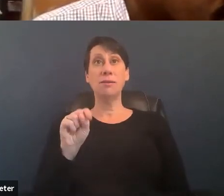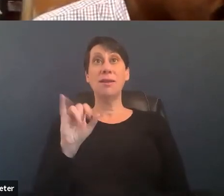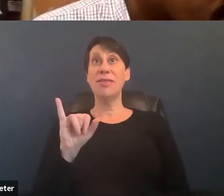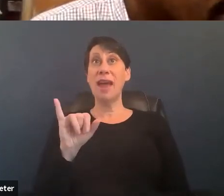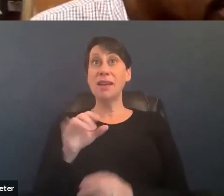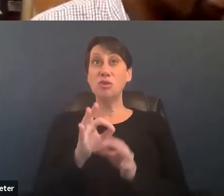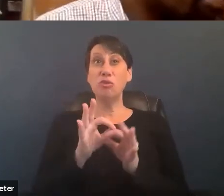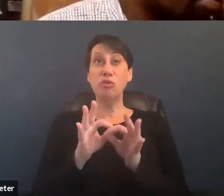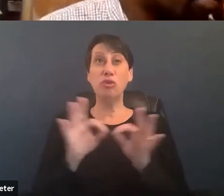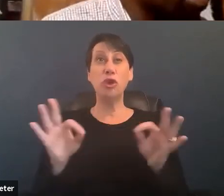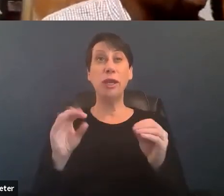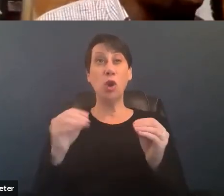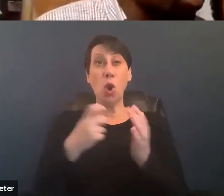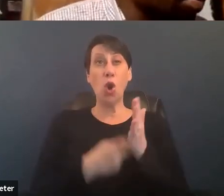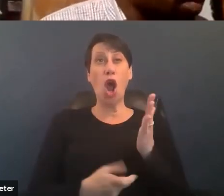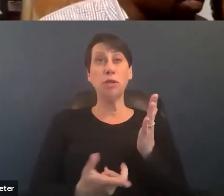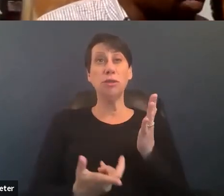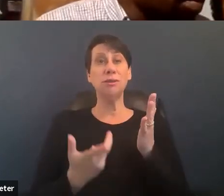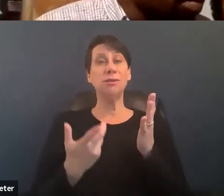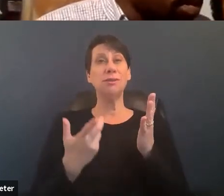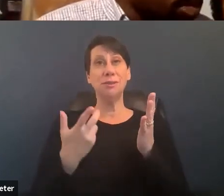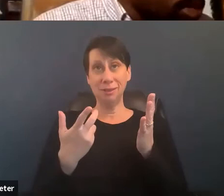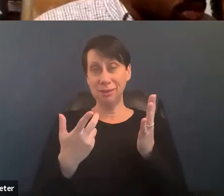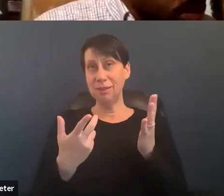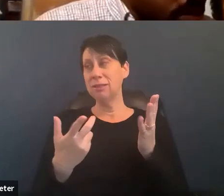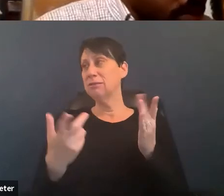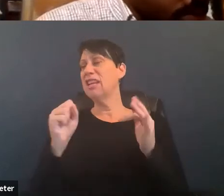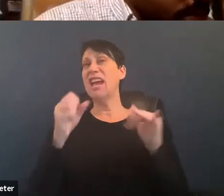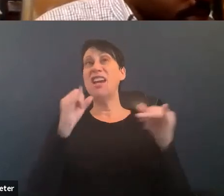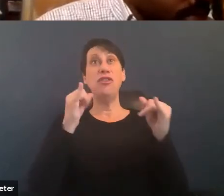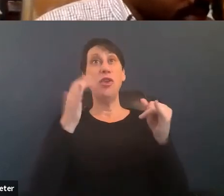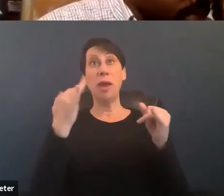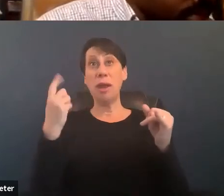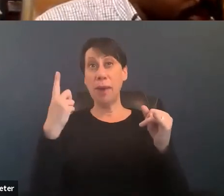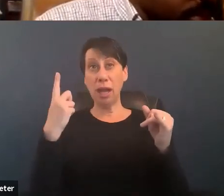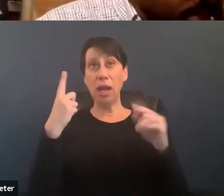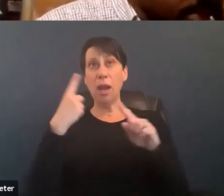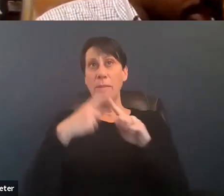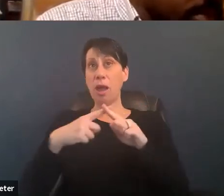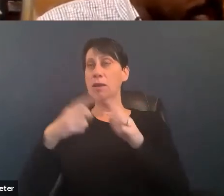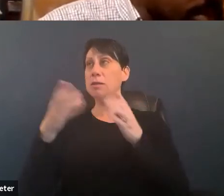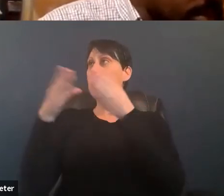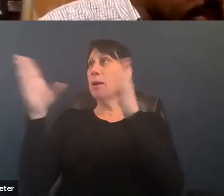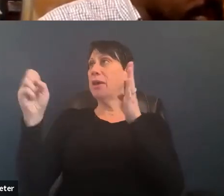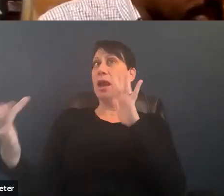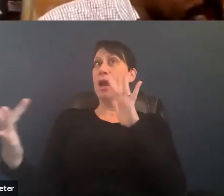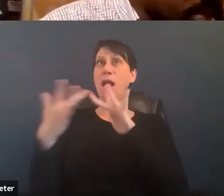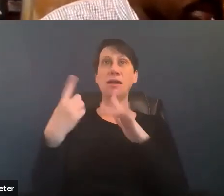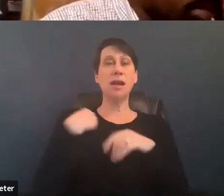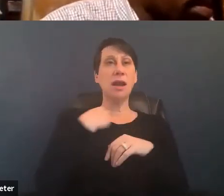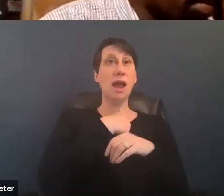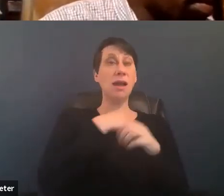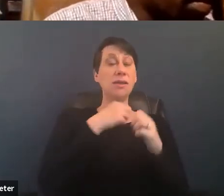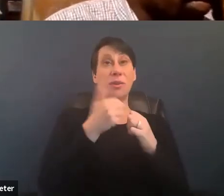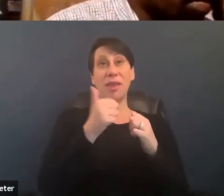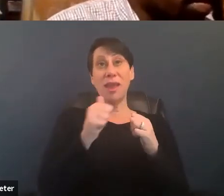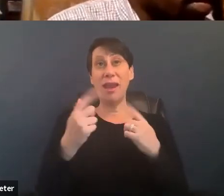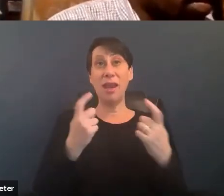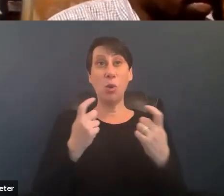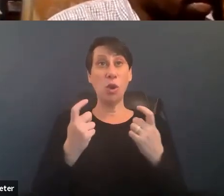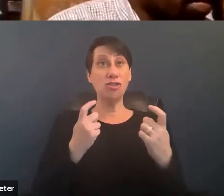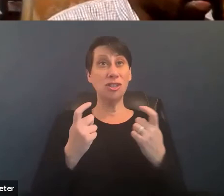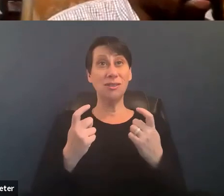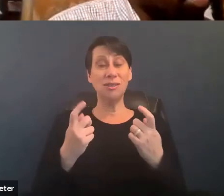fun. We can interview anybody. It allows the public to also contact us with questions or basically